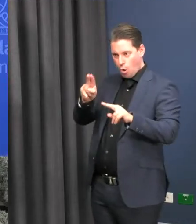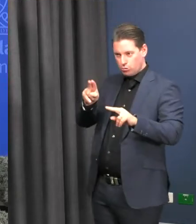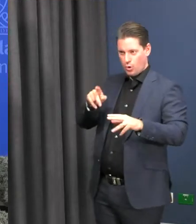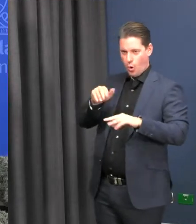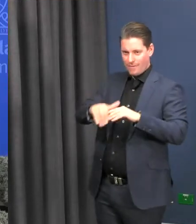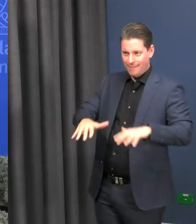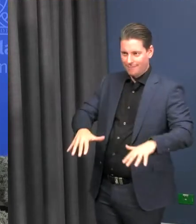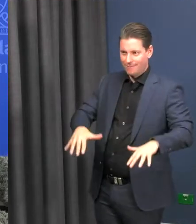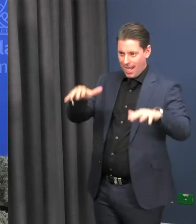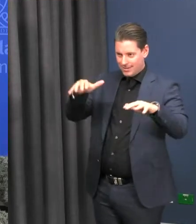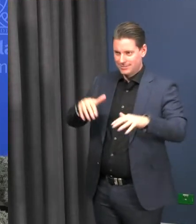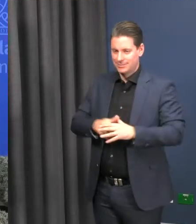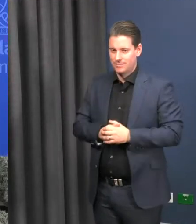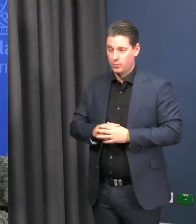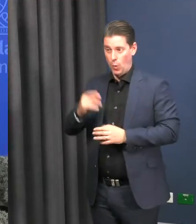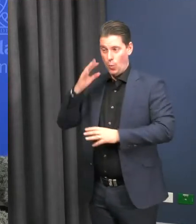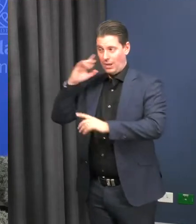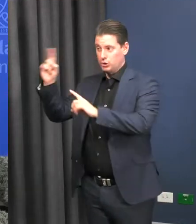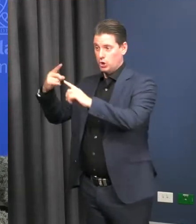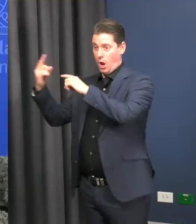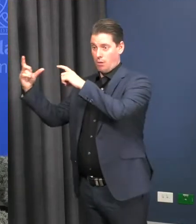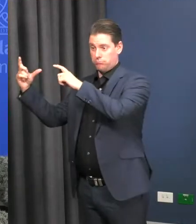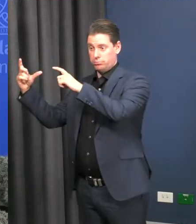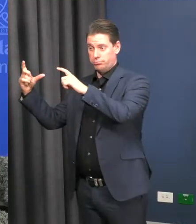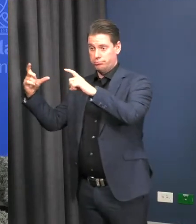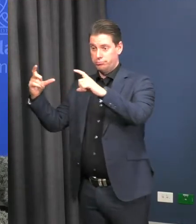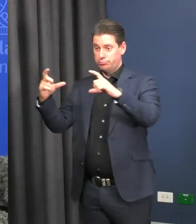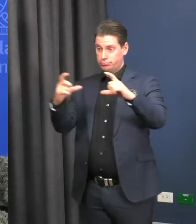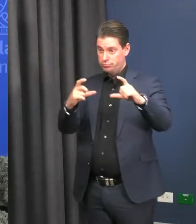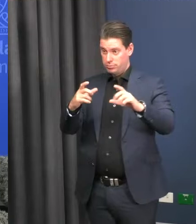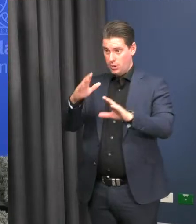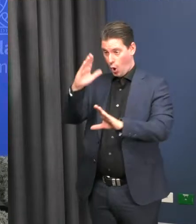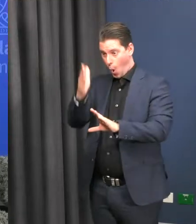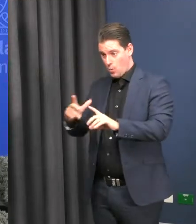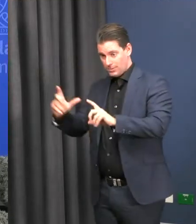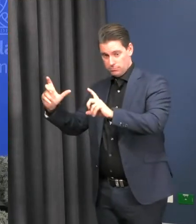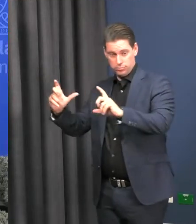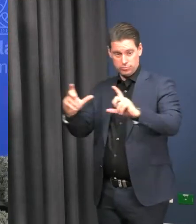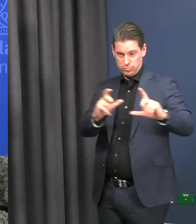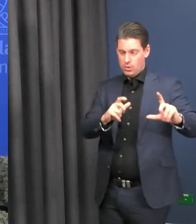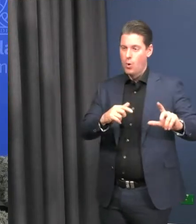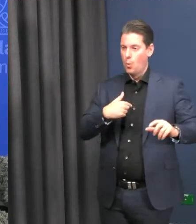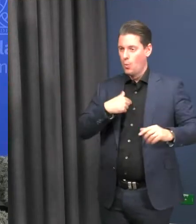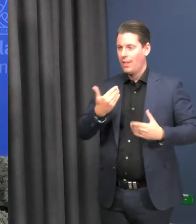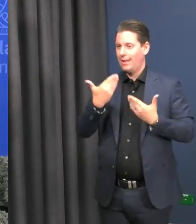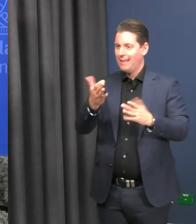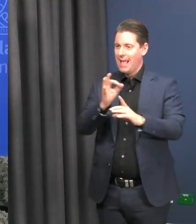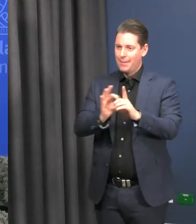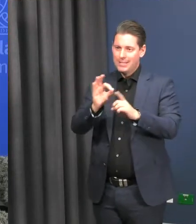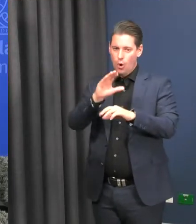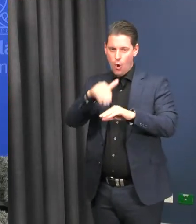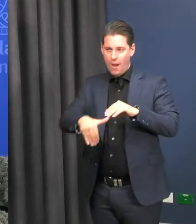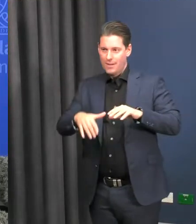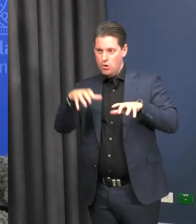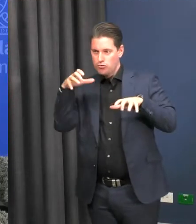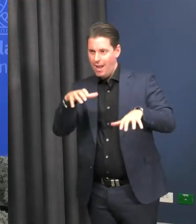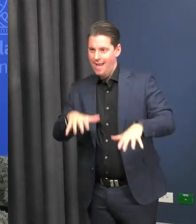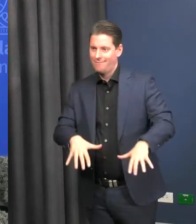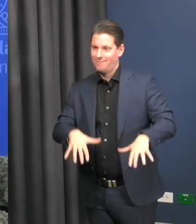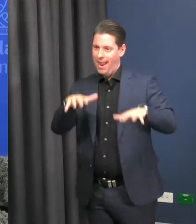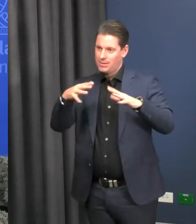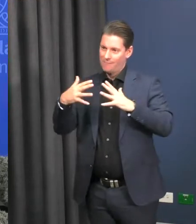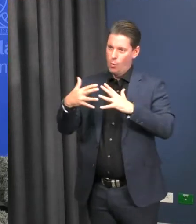inland that those flood watches and warnings will be updated and extended inland with the system. So in